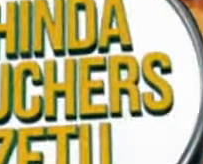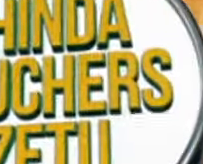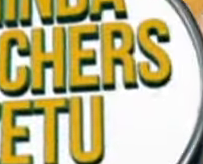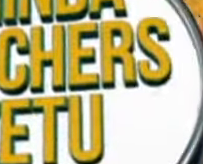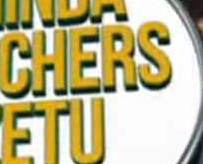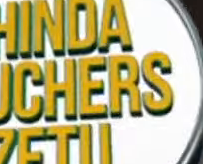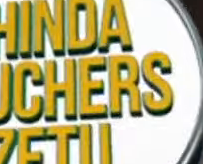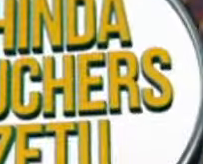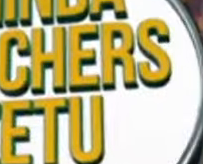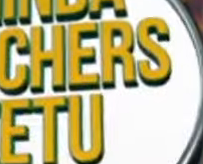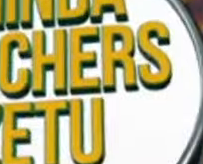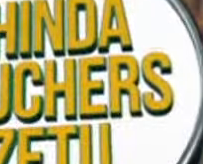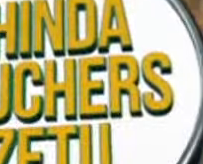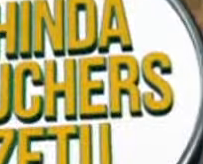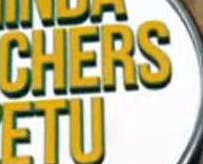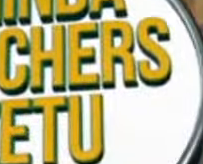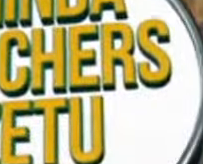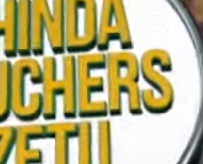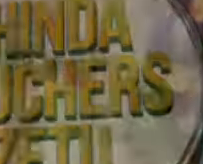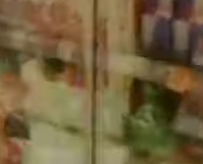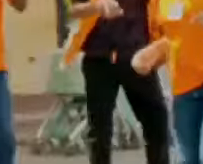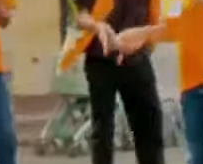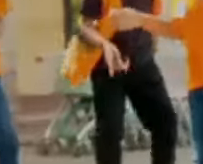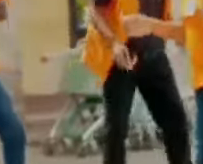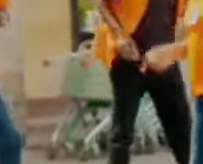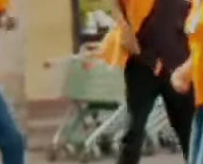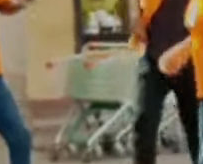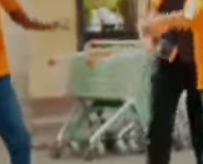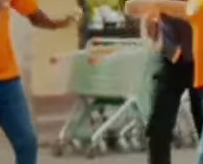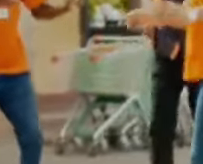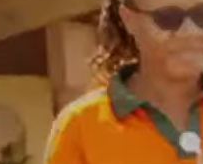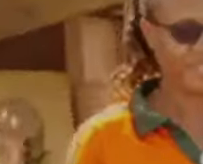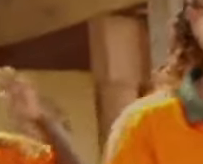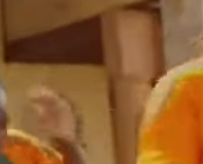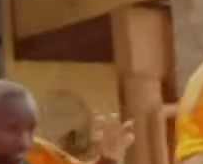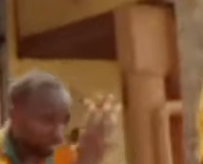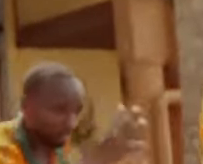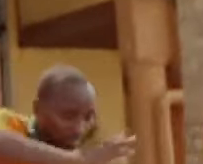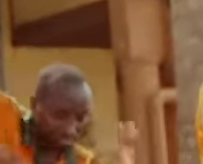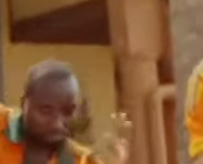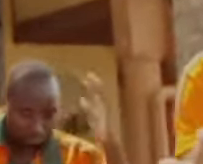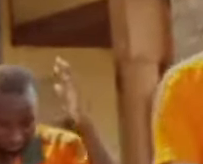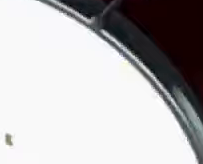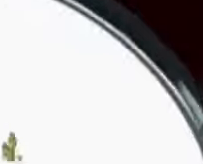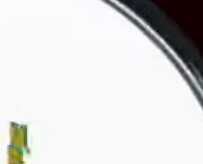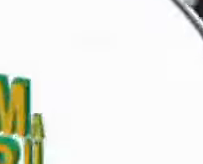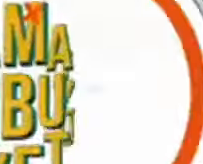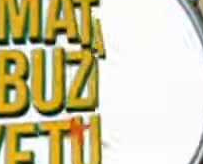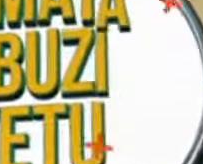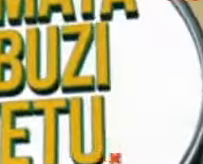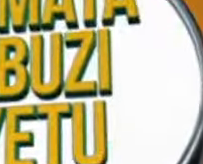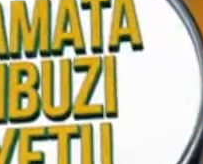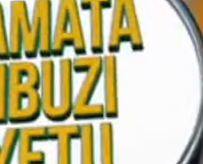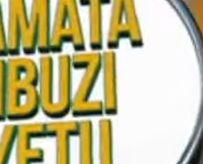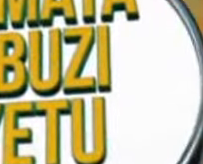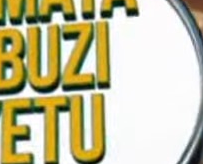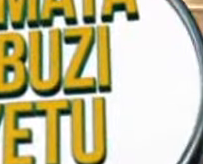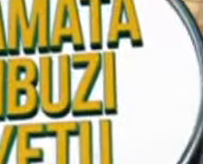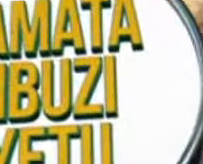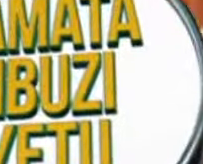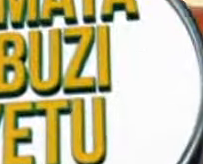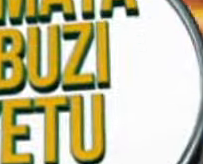zetu. Nairobi, Nairobi. Tunaiba mpaka roho Nairobi. Kamata mbuzi